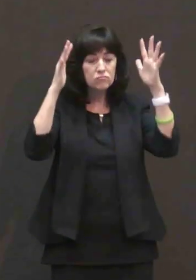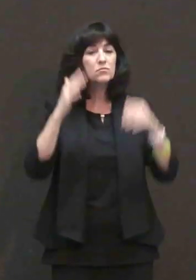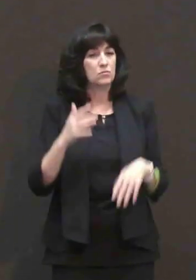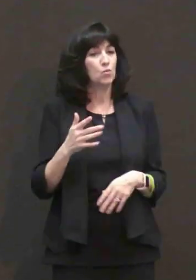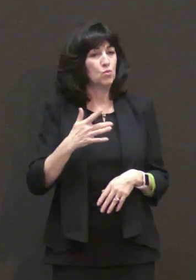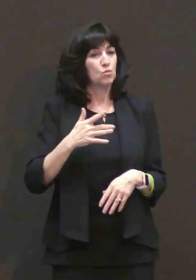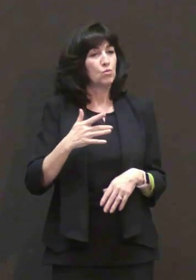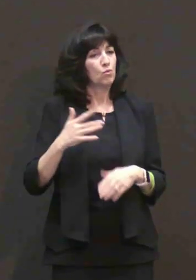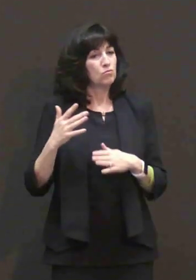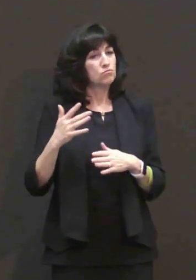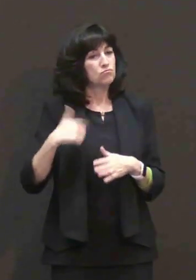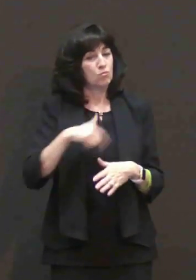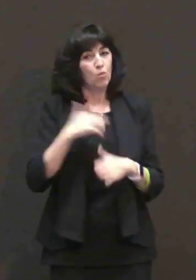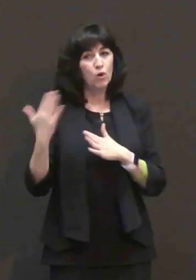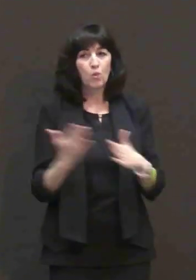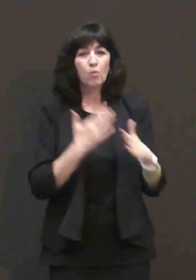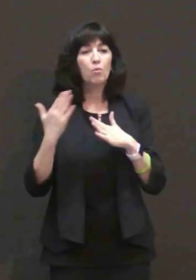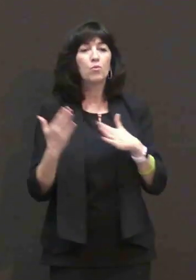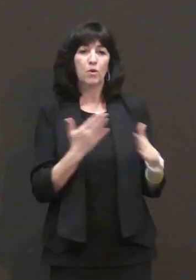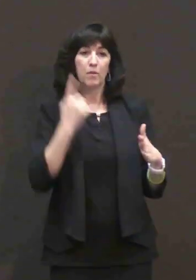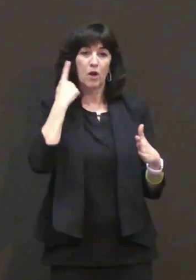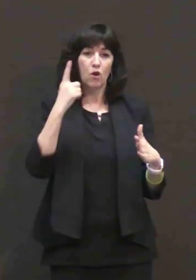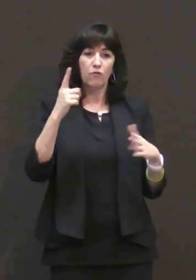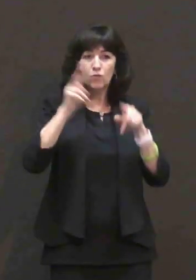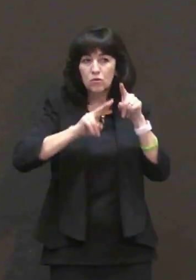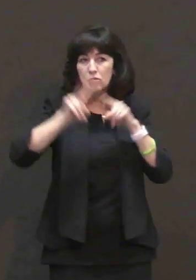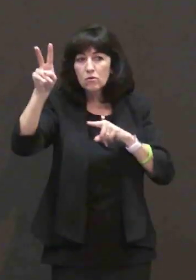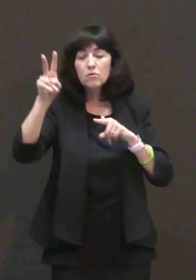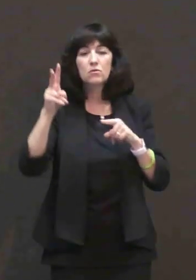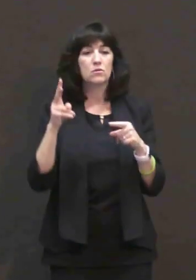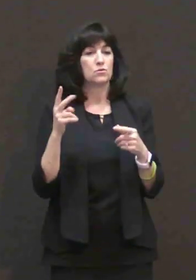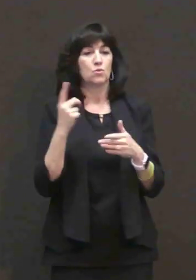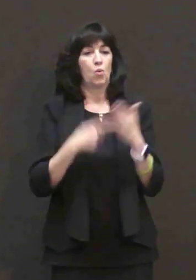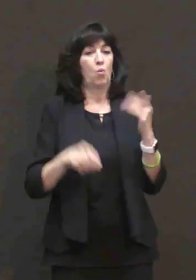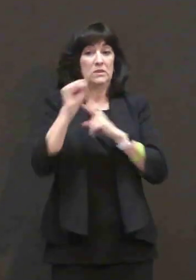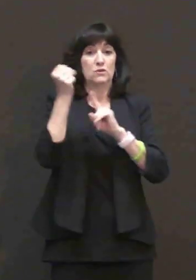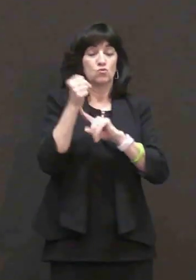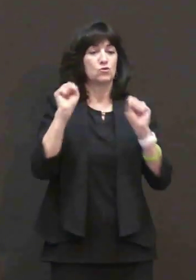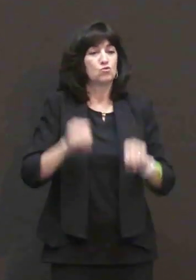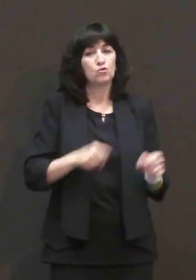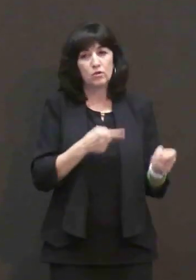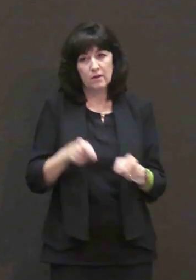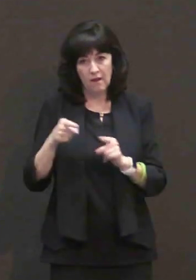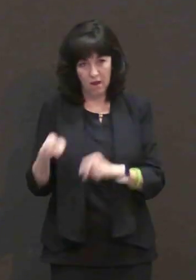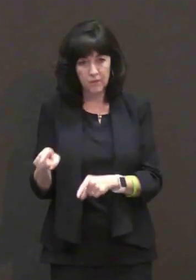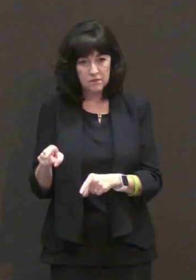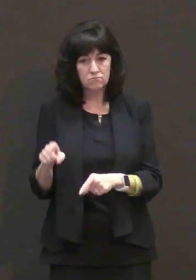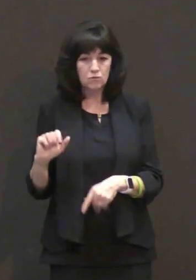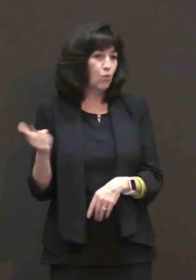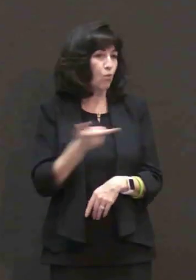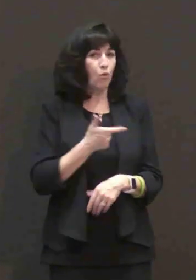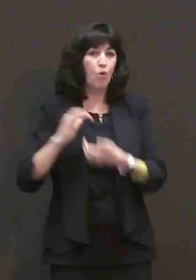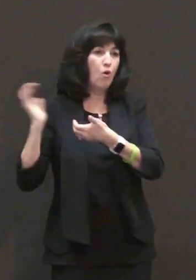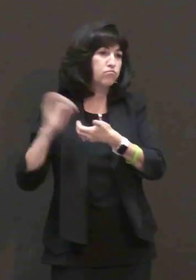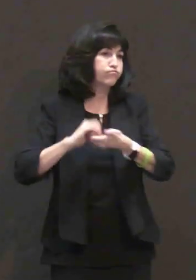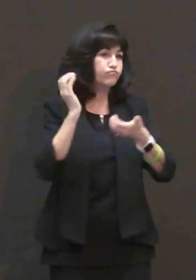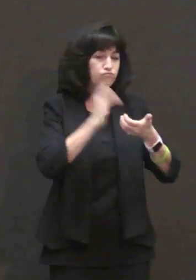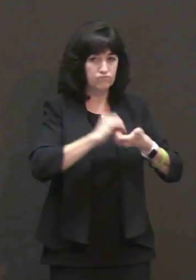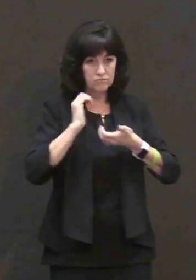preparing for a number of scenarios, but they are definitely in line in helping each other very